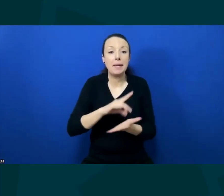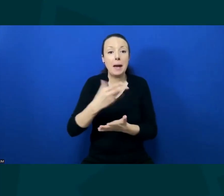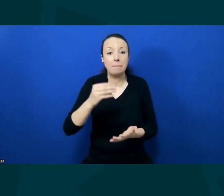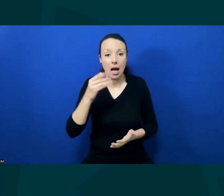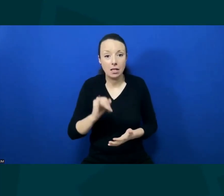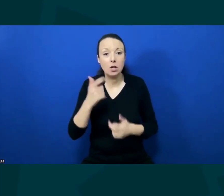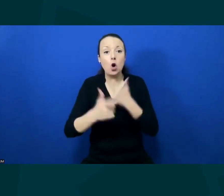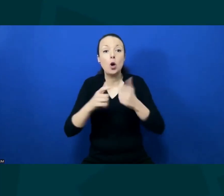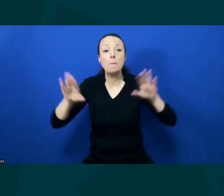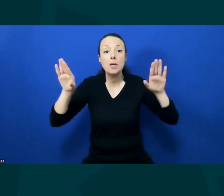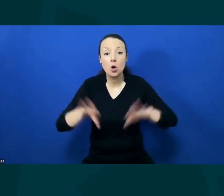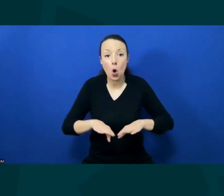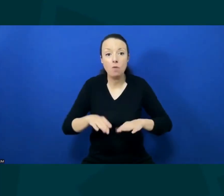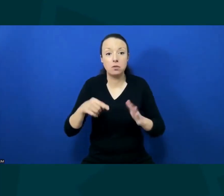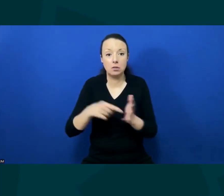is